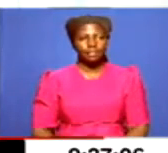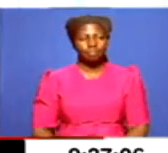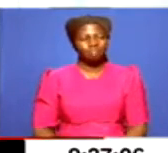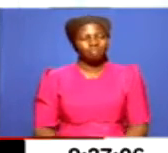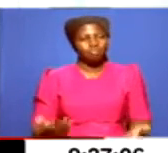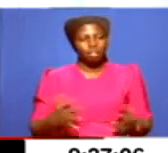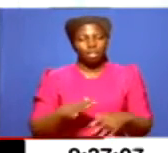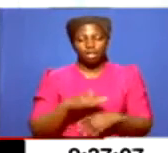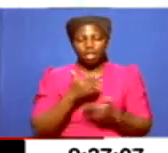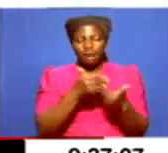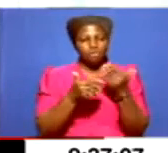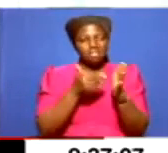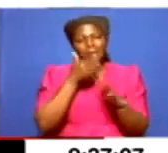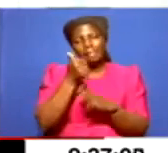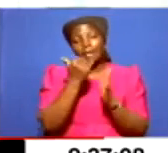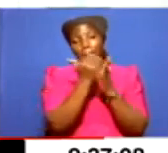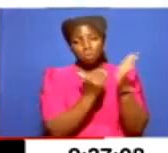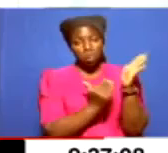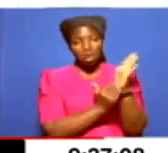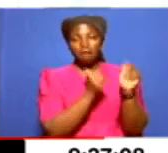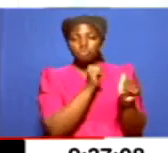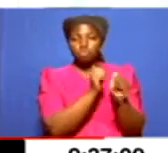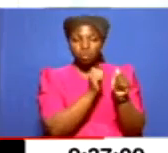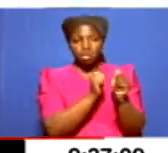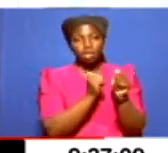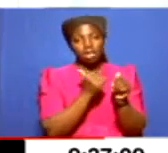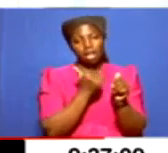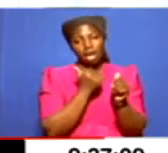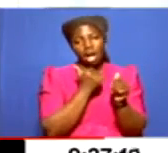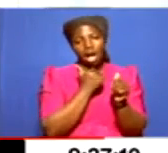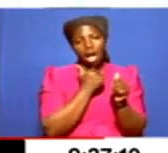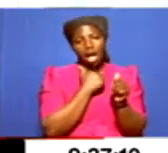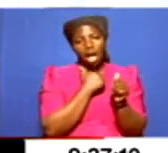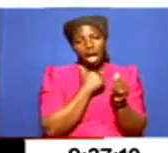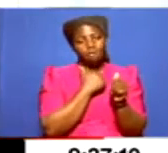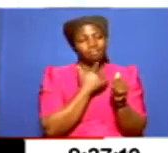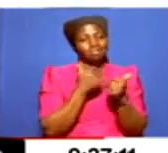program. Which has hit some headwinds